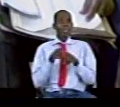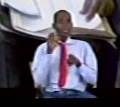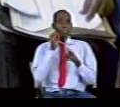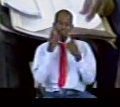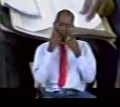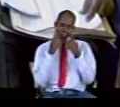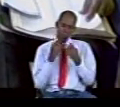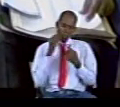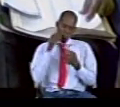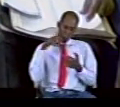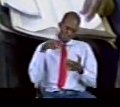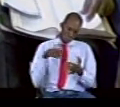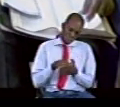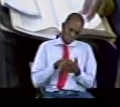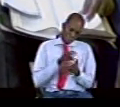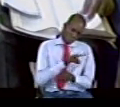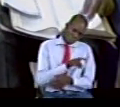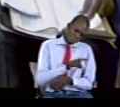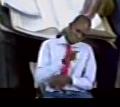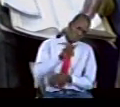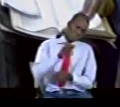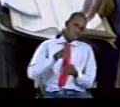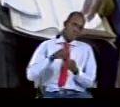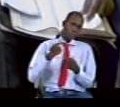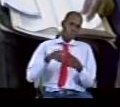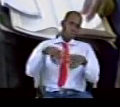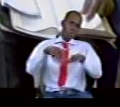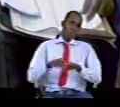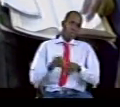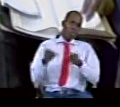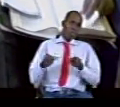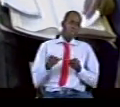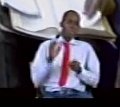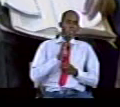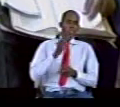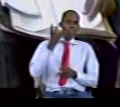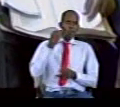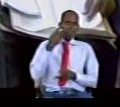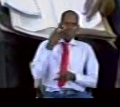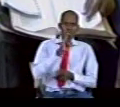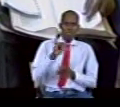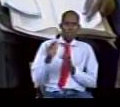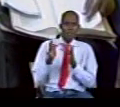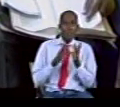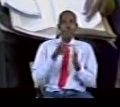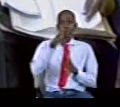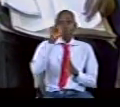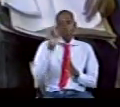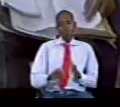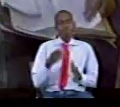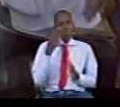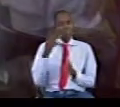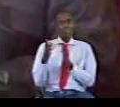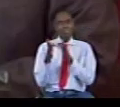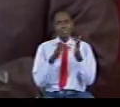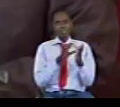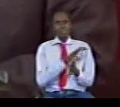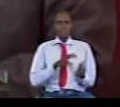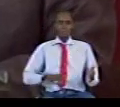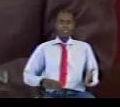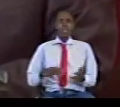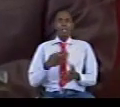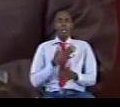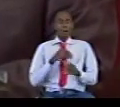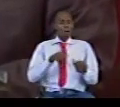and looked into the sepulchre. She must see Jesus Christ. You must see Jesus Christ. The others have